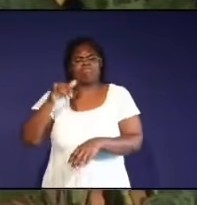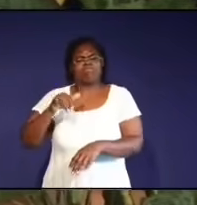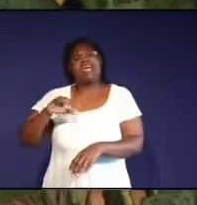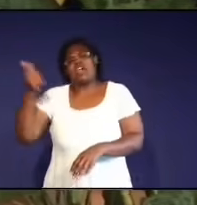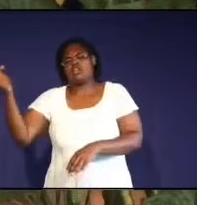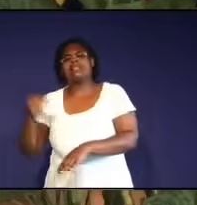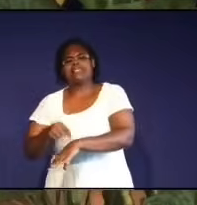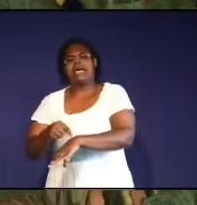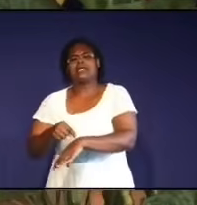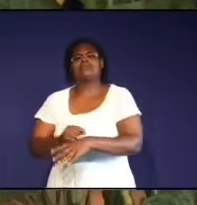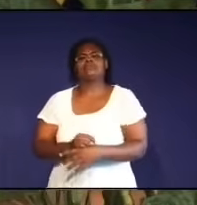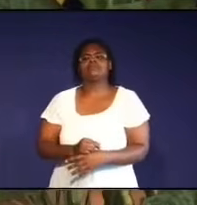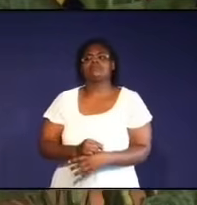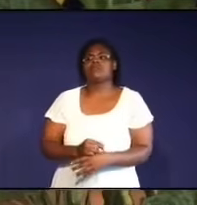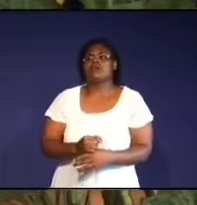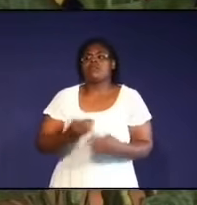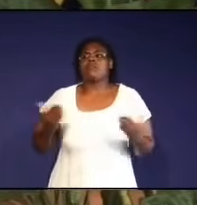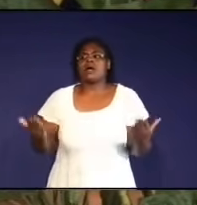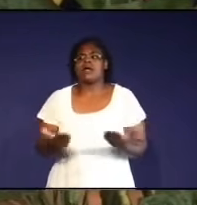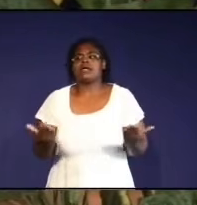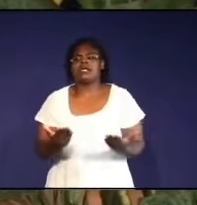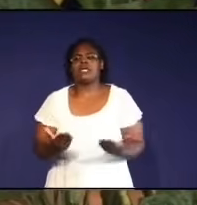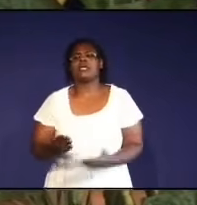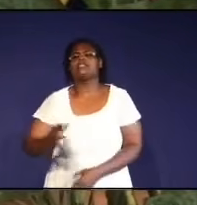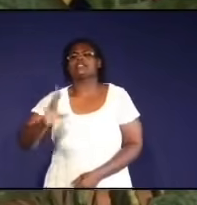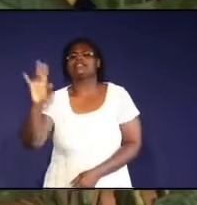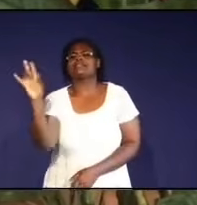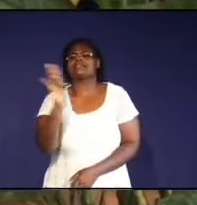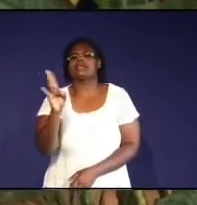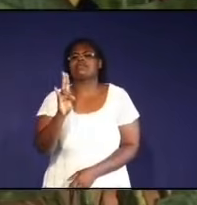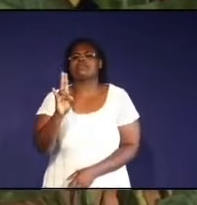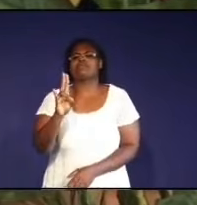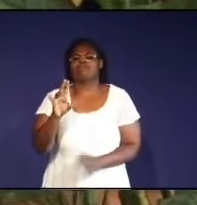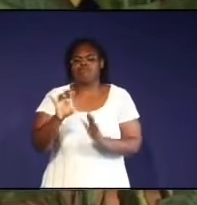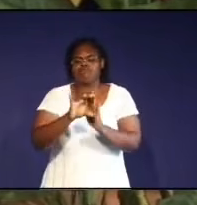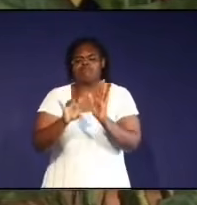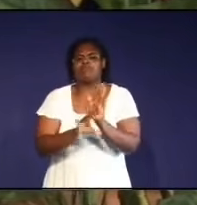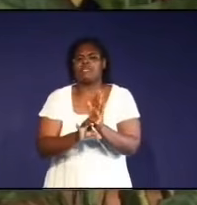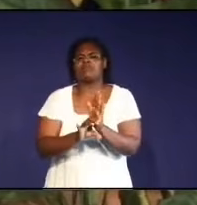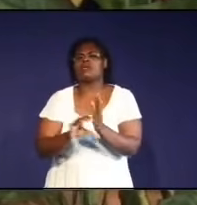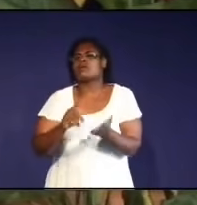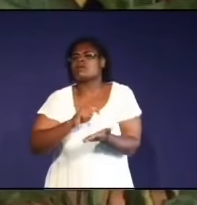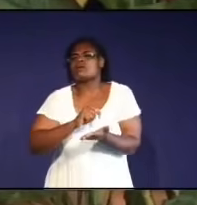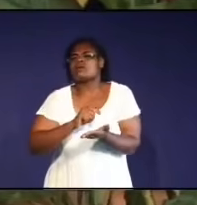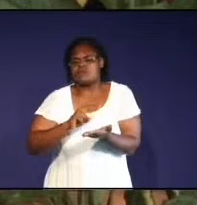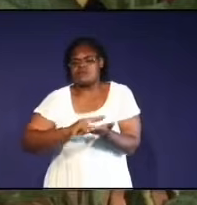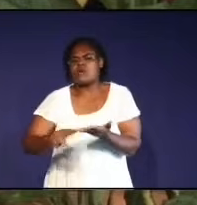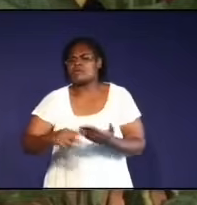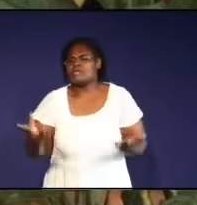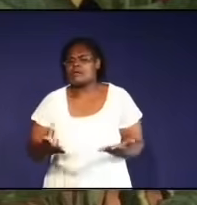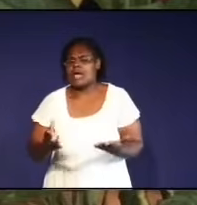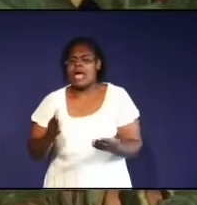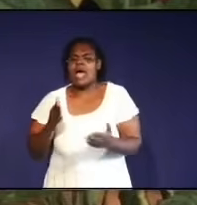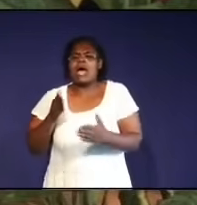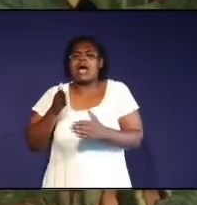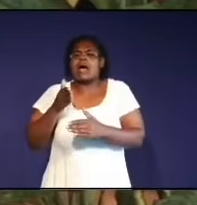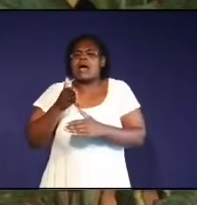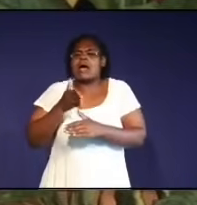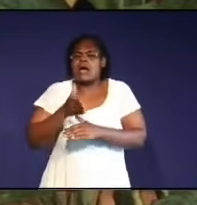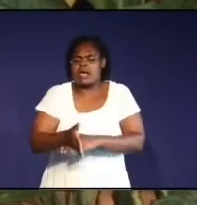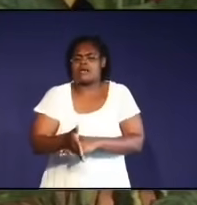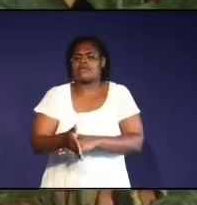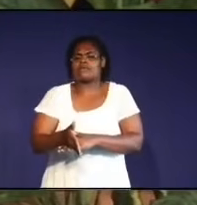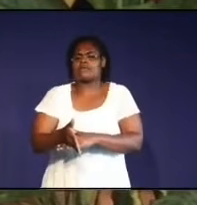but here in the seventh chapter, the text says, "after this." If you have the